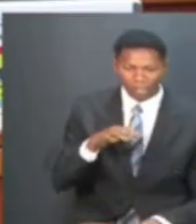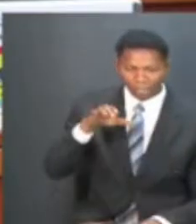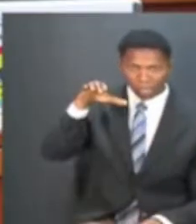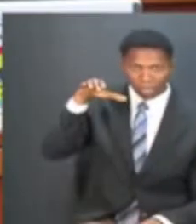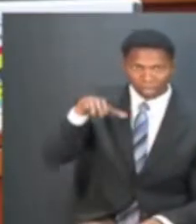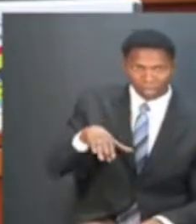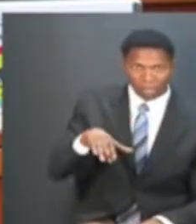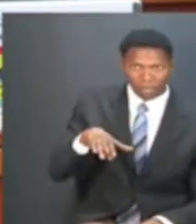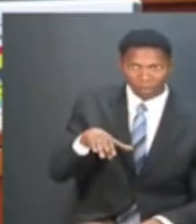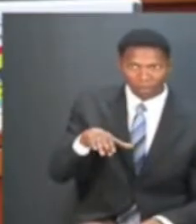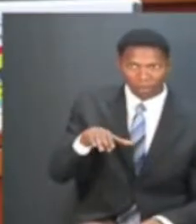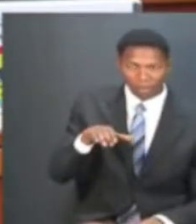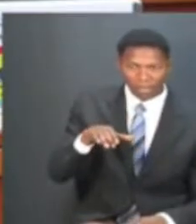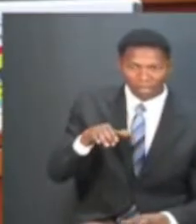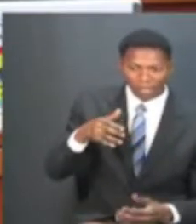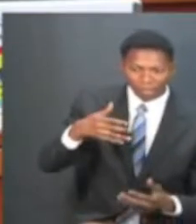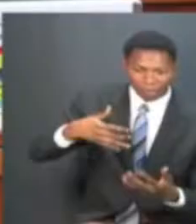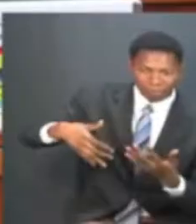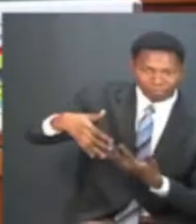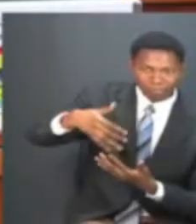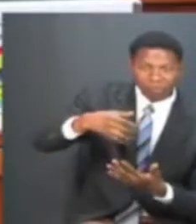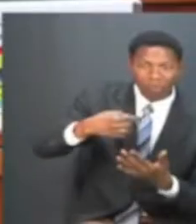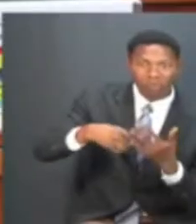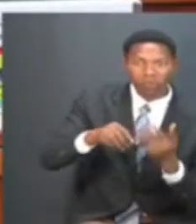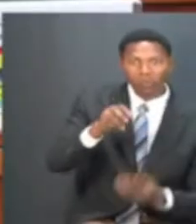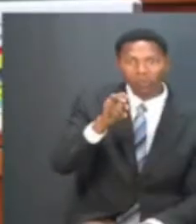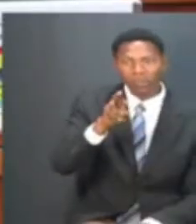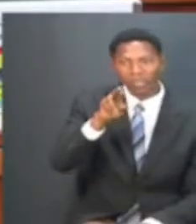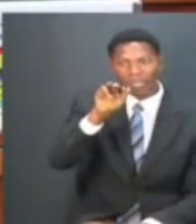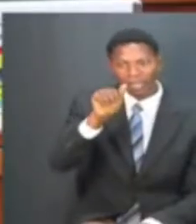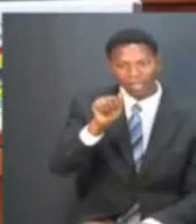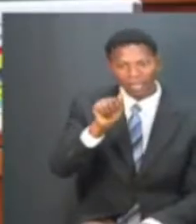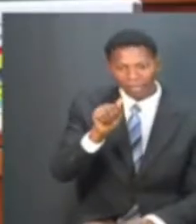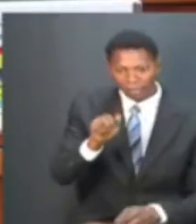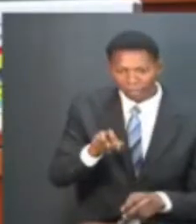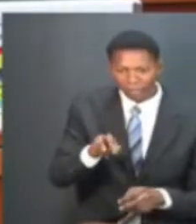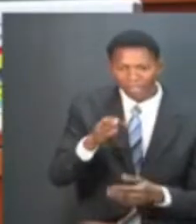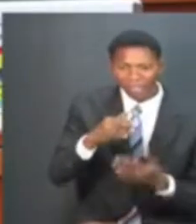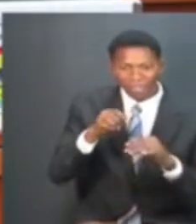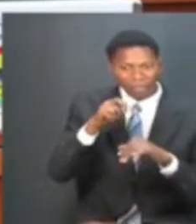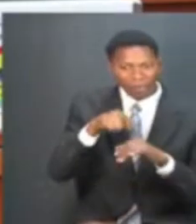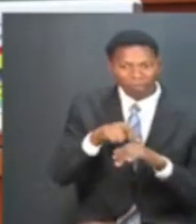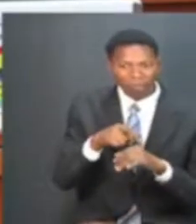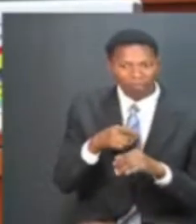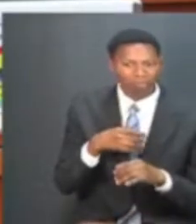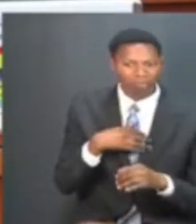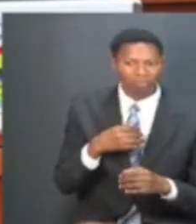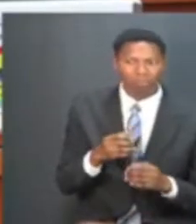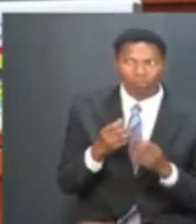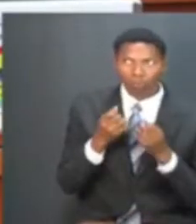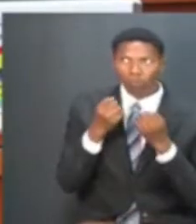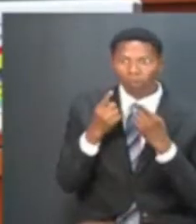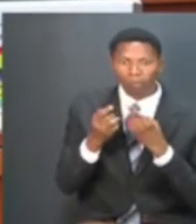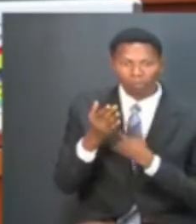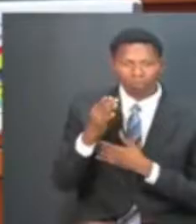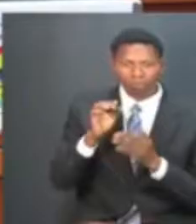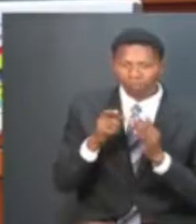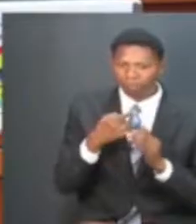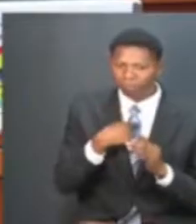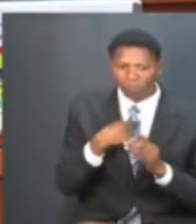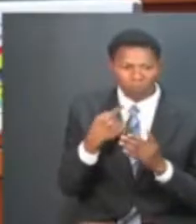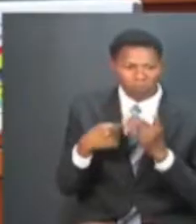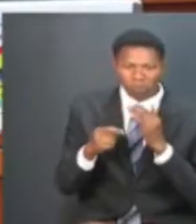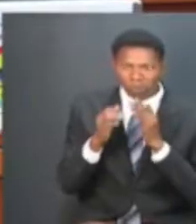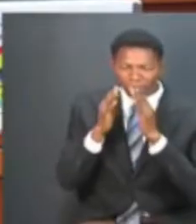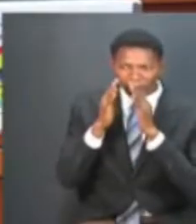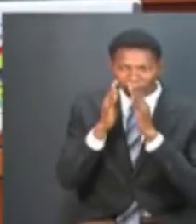the Volta Lake, we wake up every morning and pray that we don't get a phone